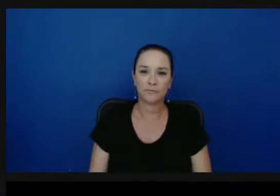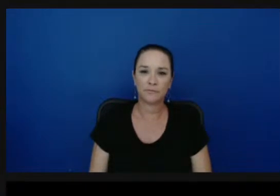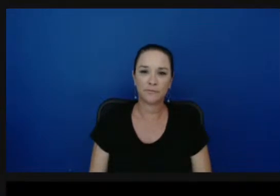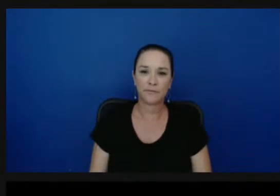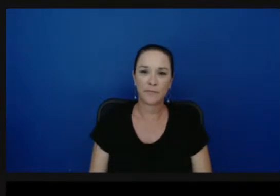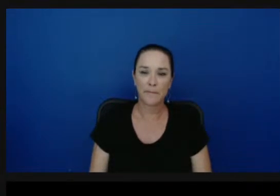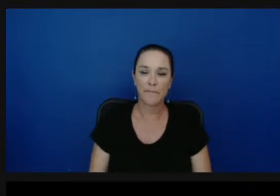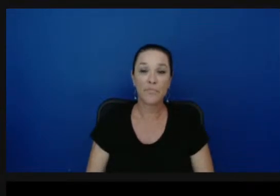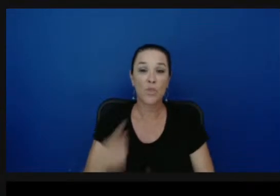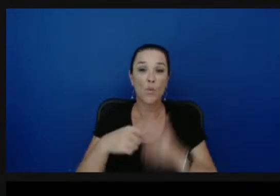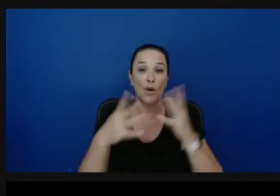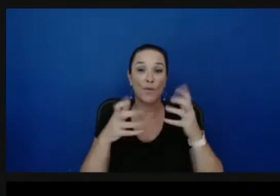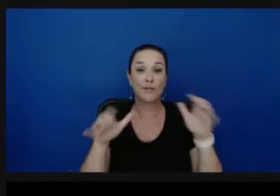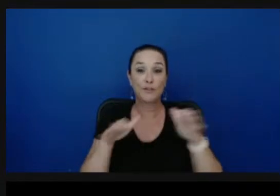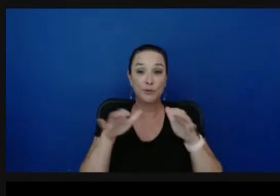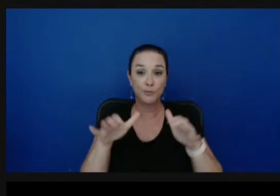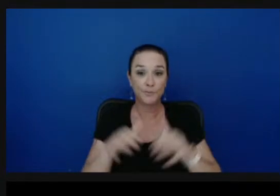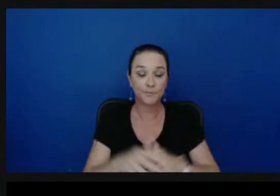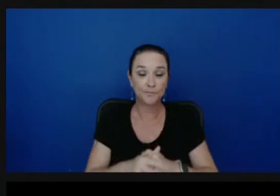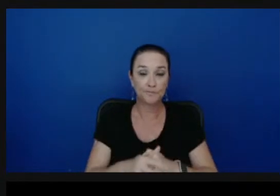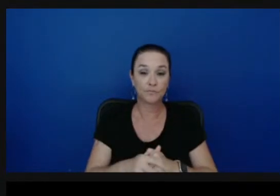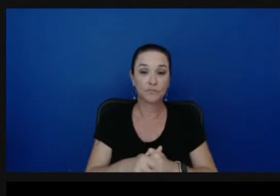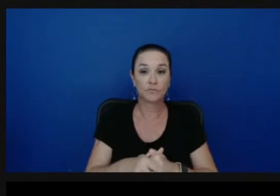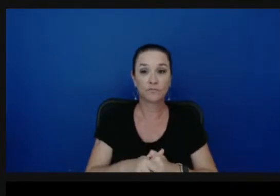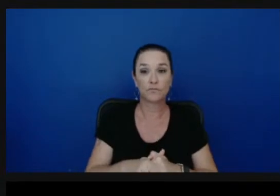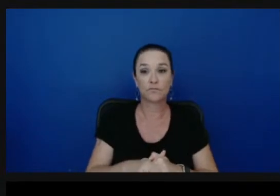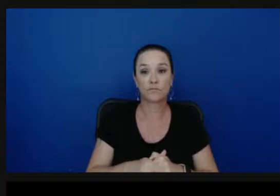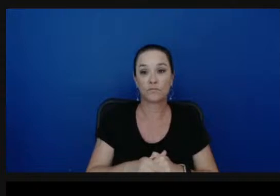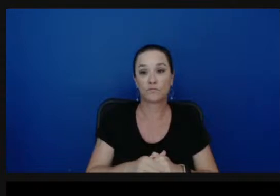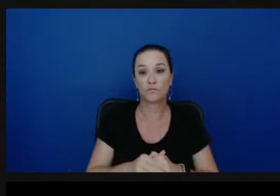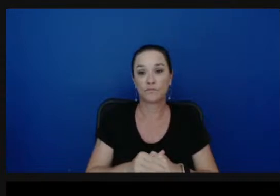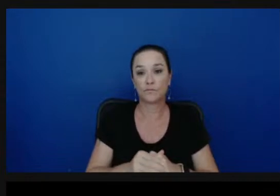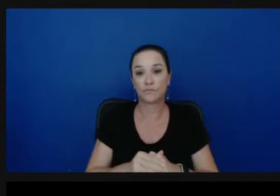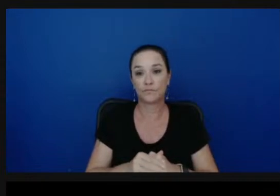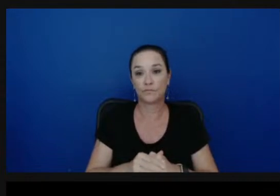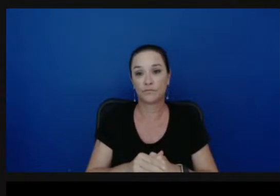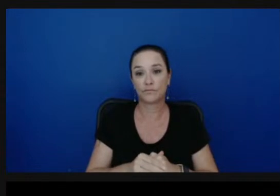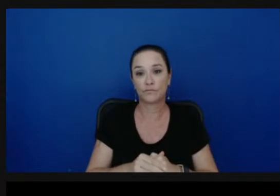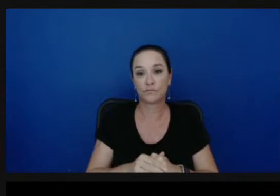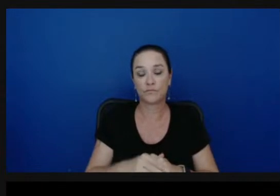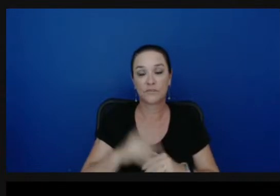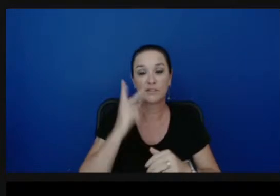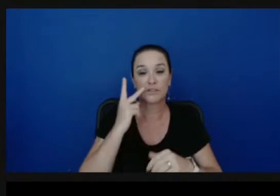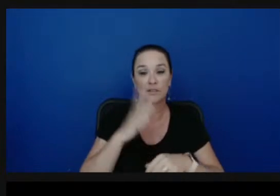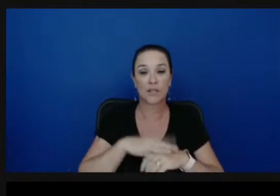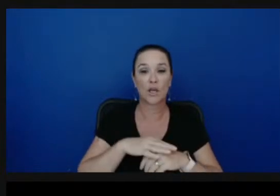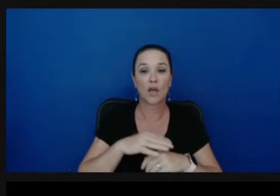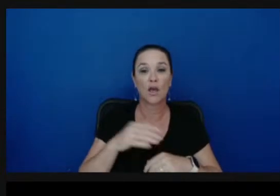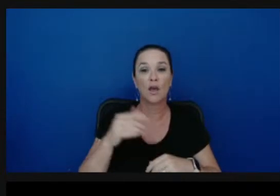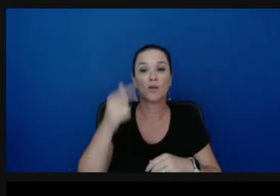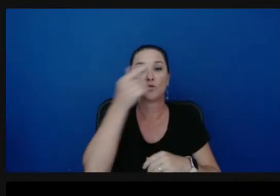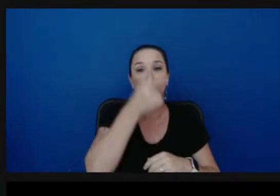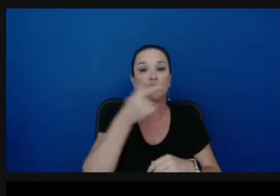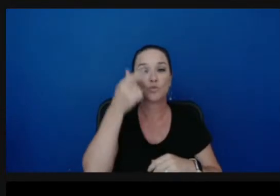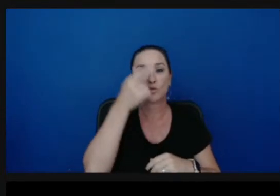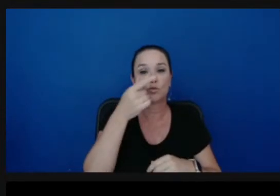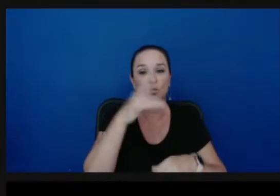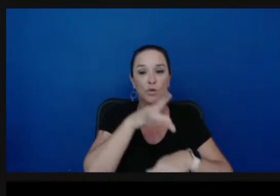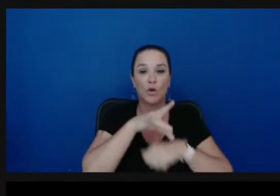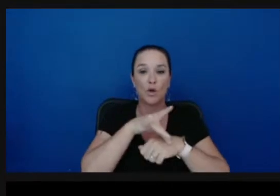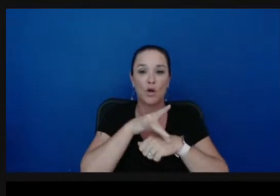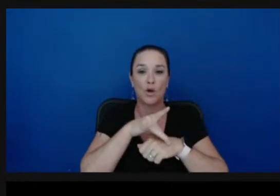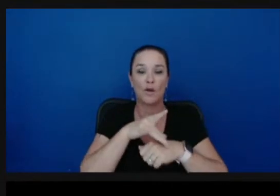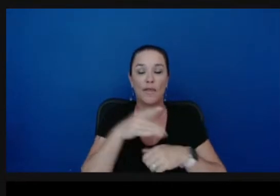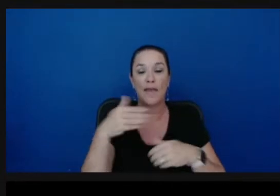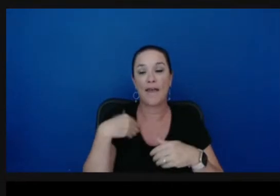what I want to do here is pull us over to Google Earth. And what I've done here is superimpose Don's